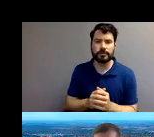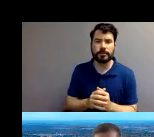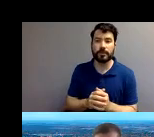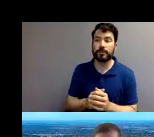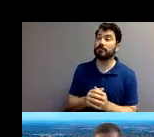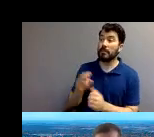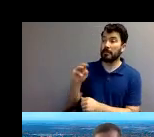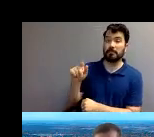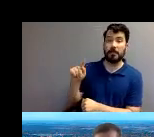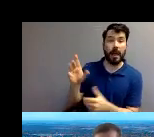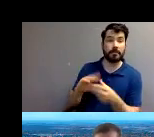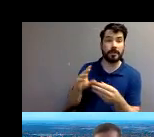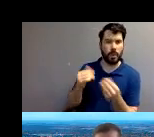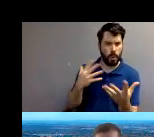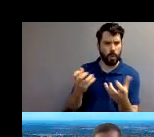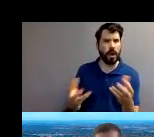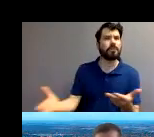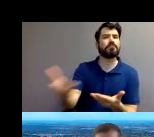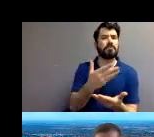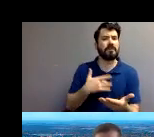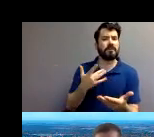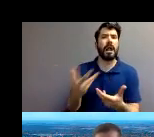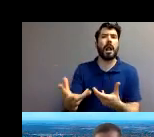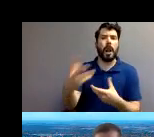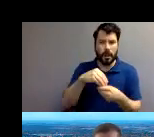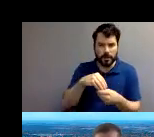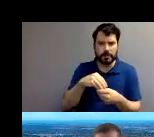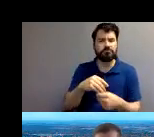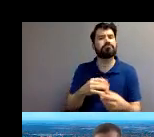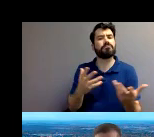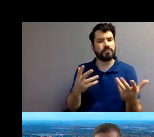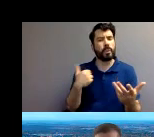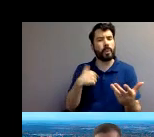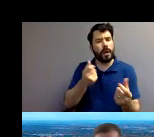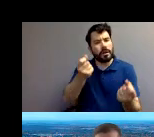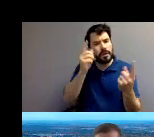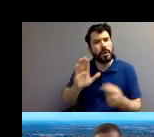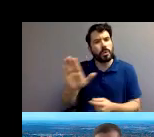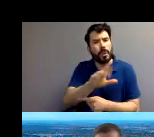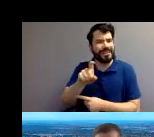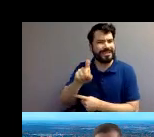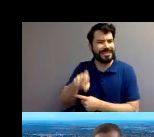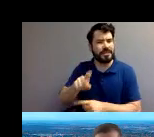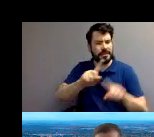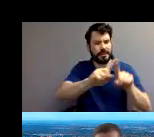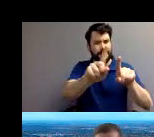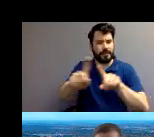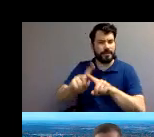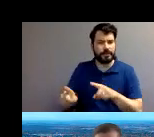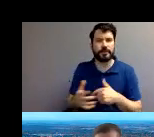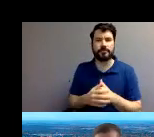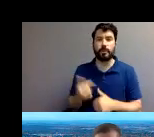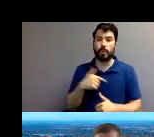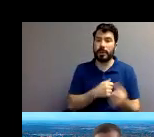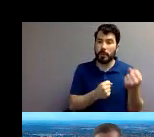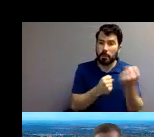said, and account for the needs of all our employees, knowing that we all have different needs, provide some support and guidance to